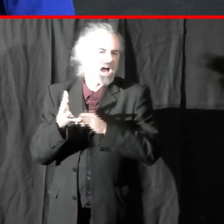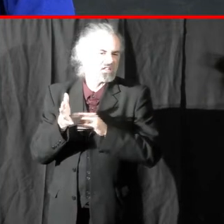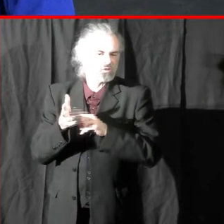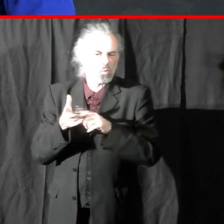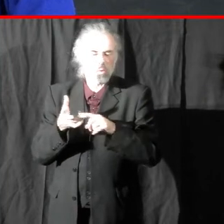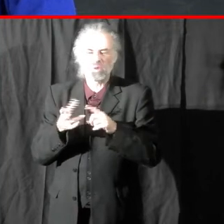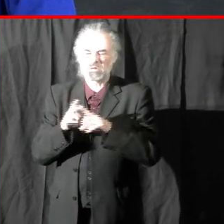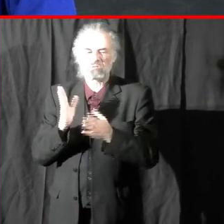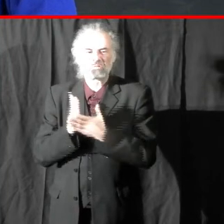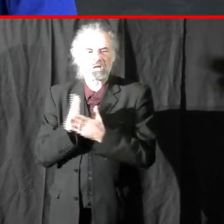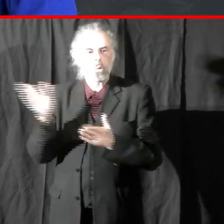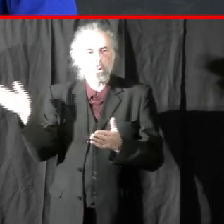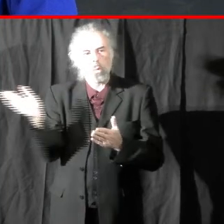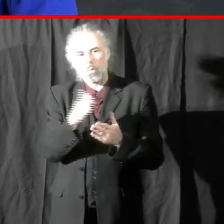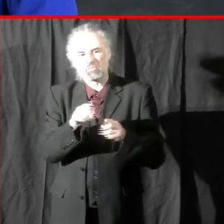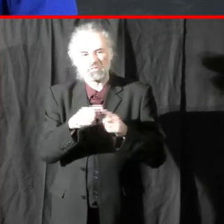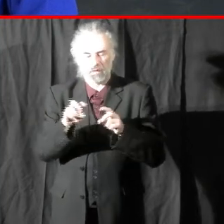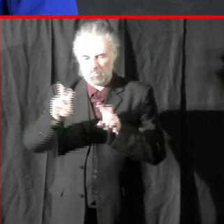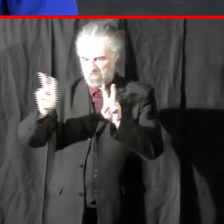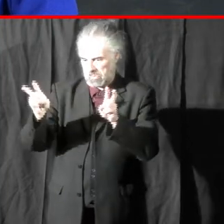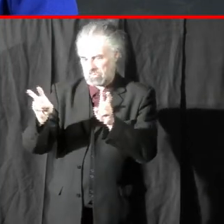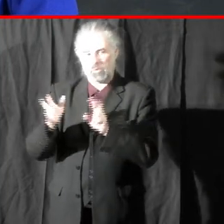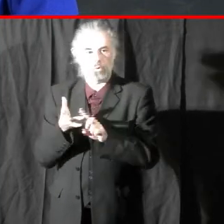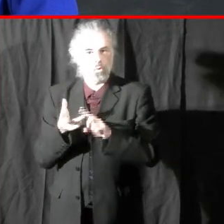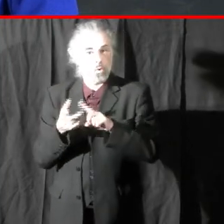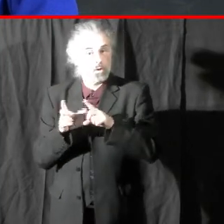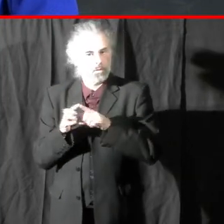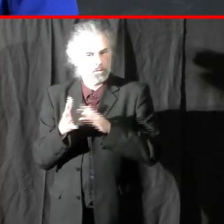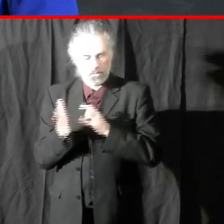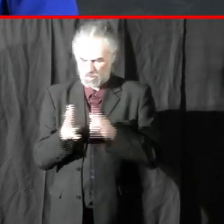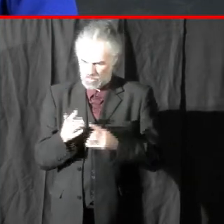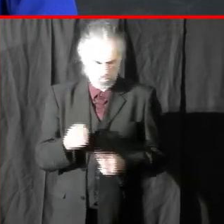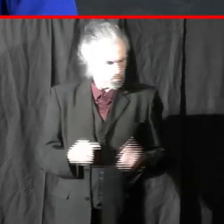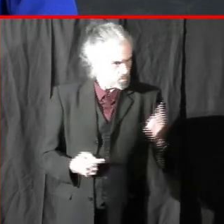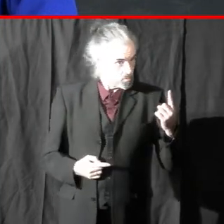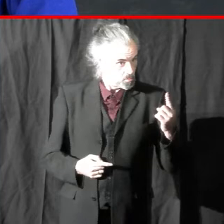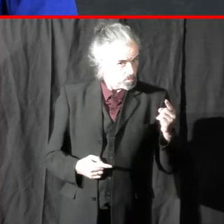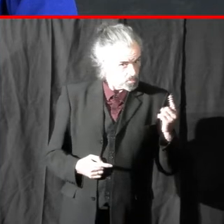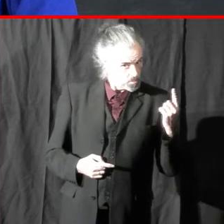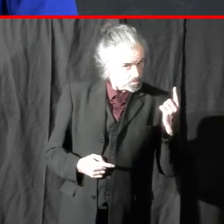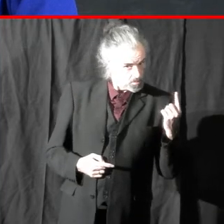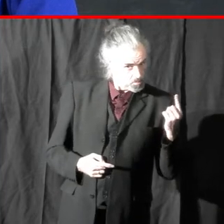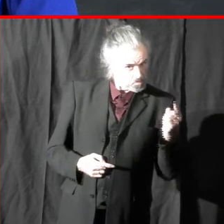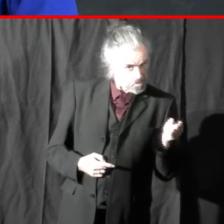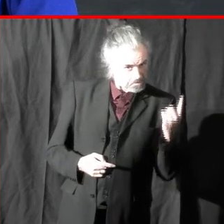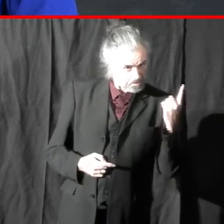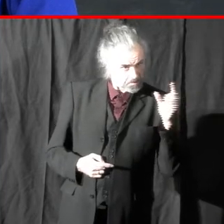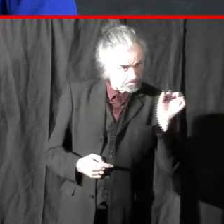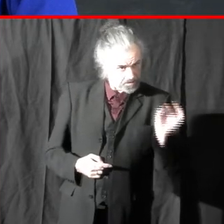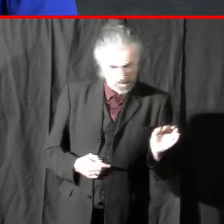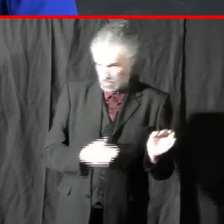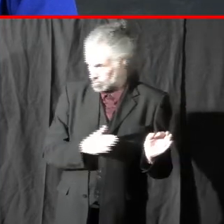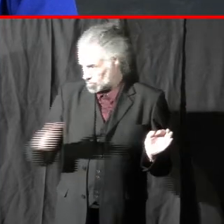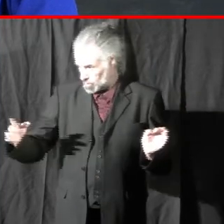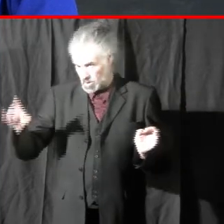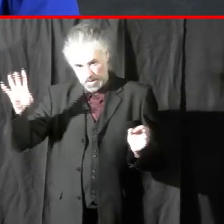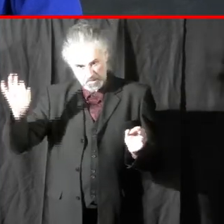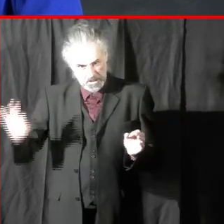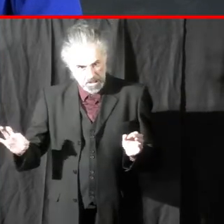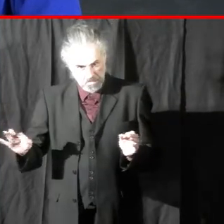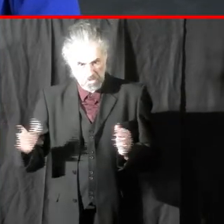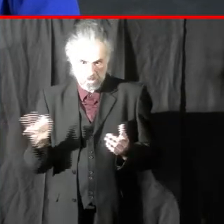Okay, so you've got on the one hand 0.1% and on the other hand 10%, yep. and they're releasing potentially these toxic